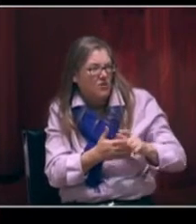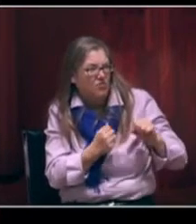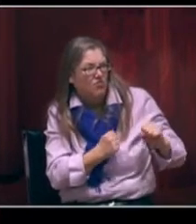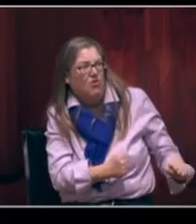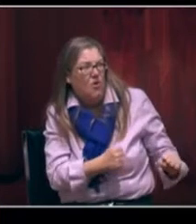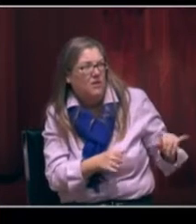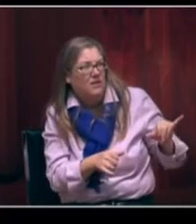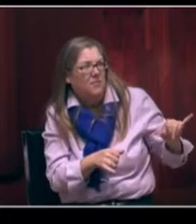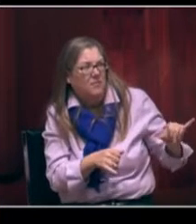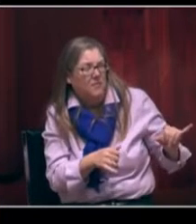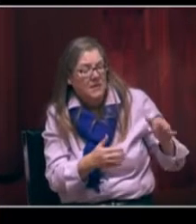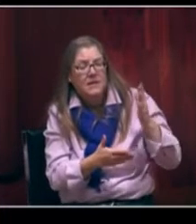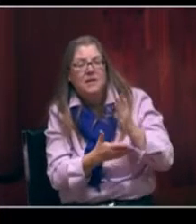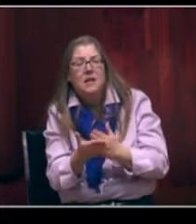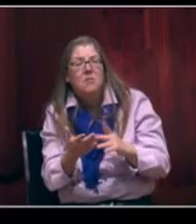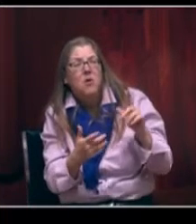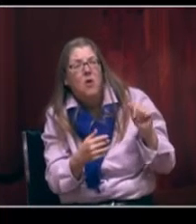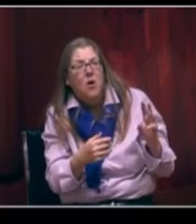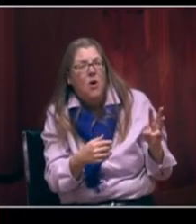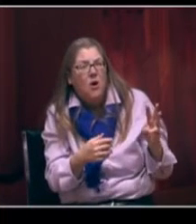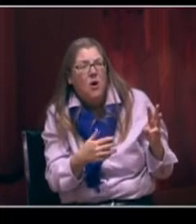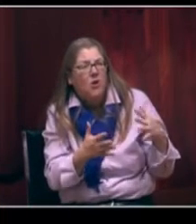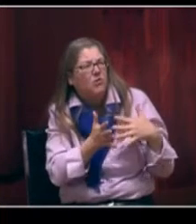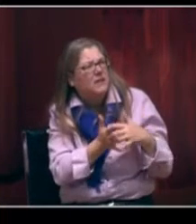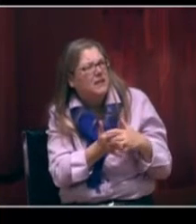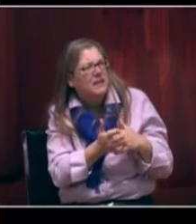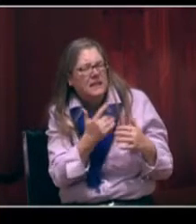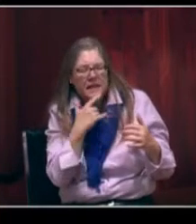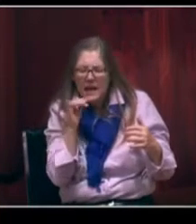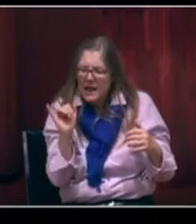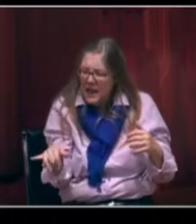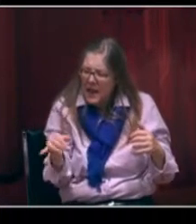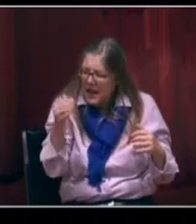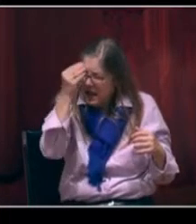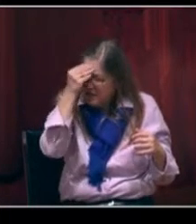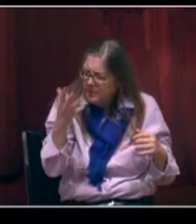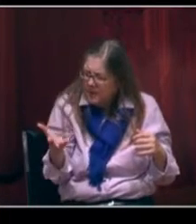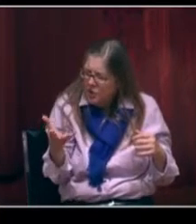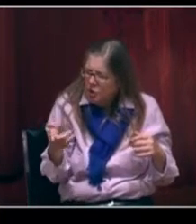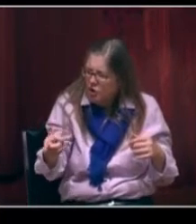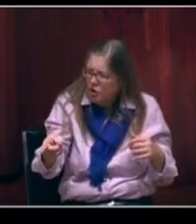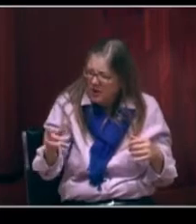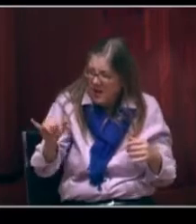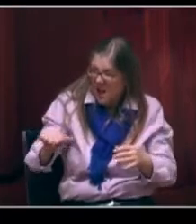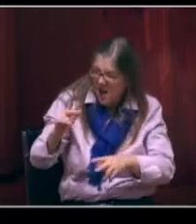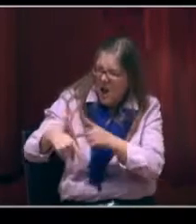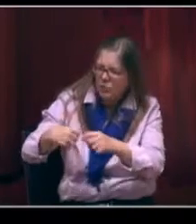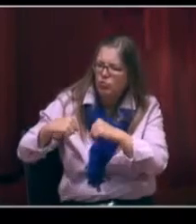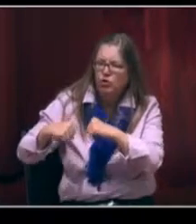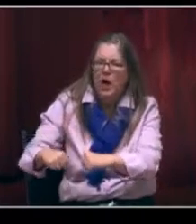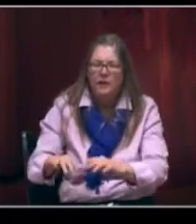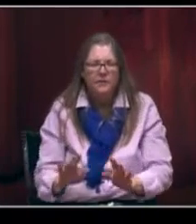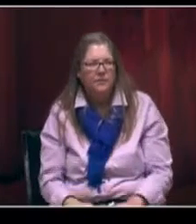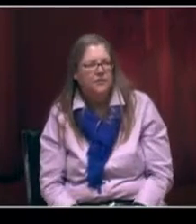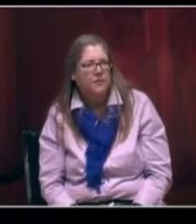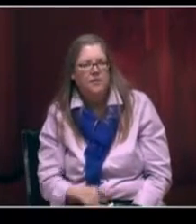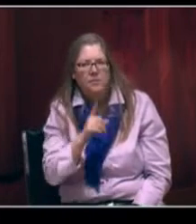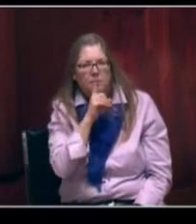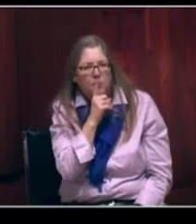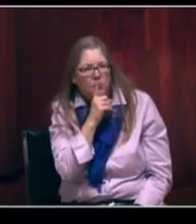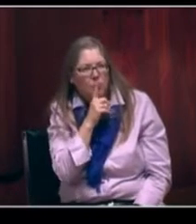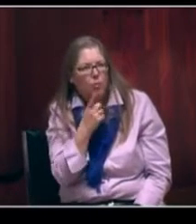that there are certain laws out there that just say, here's an information type, please protect it. And then agencies went out and established what it meant to protect